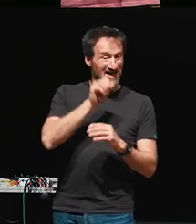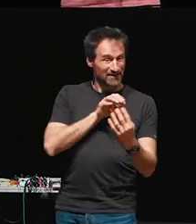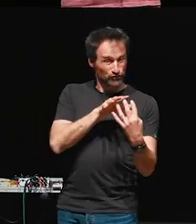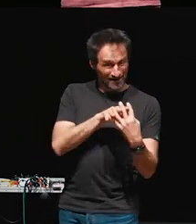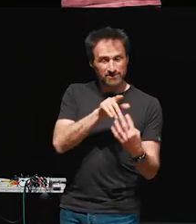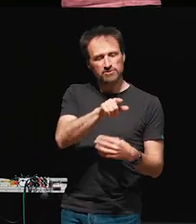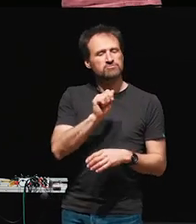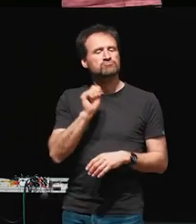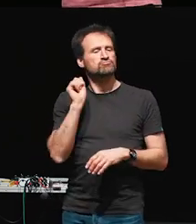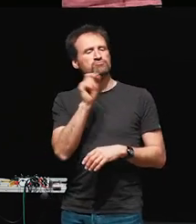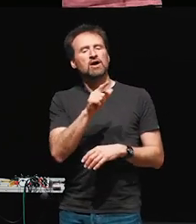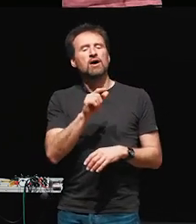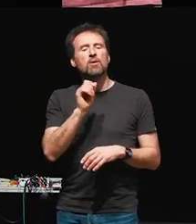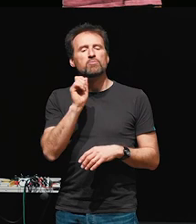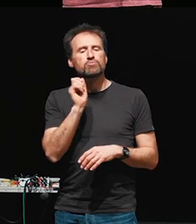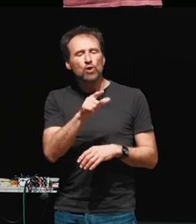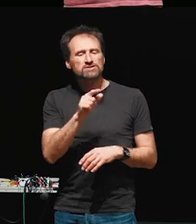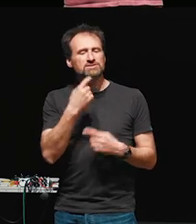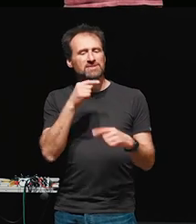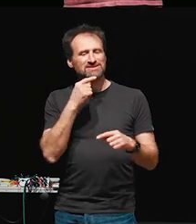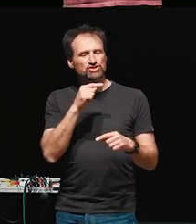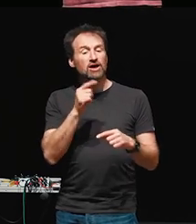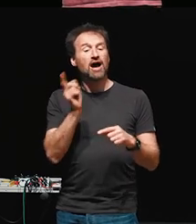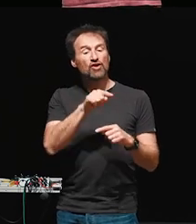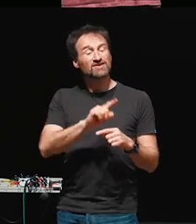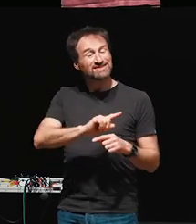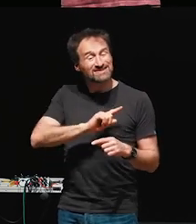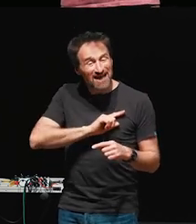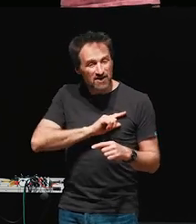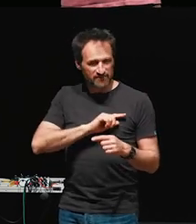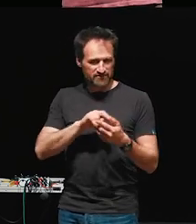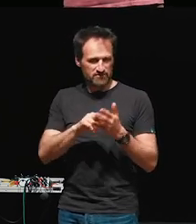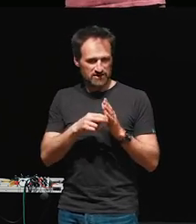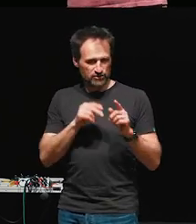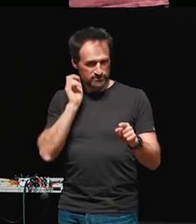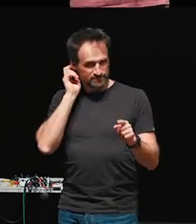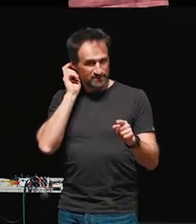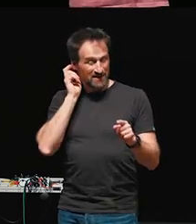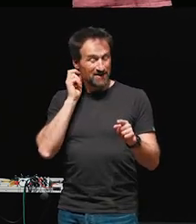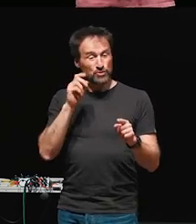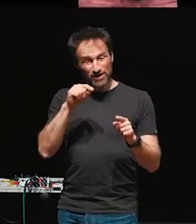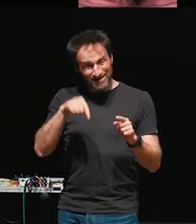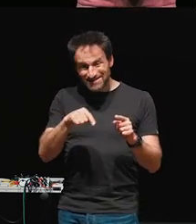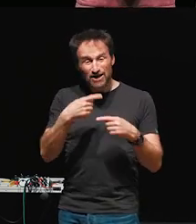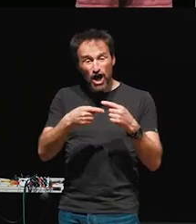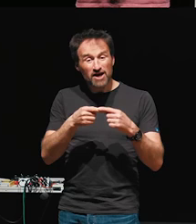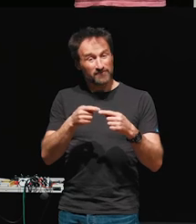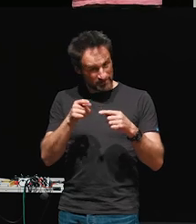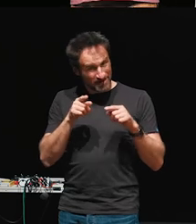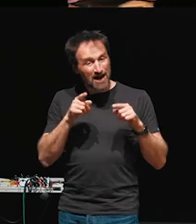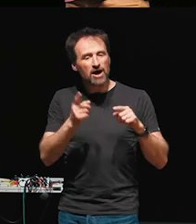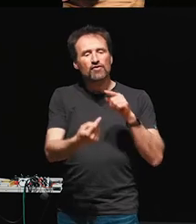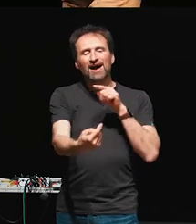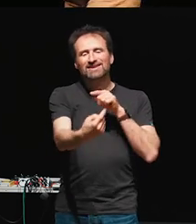postMessage on the self object. This works exactly like the other postMessage method, except it goes in the opposite direction. And